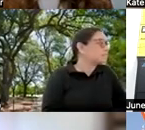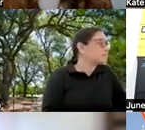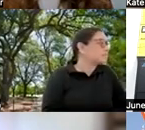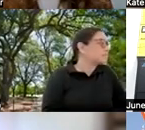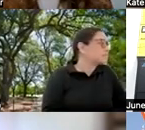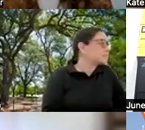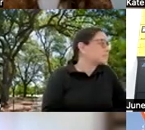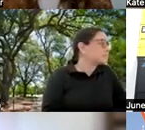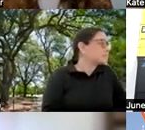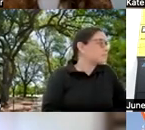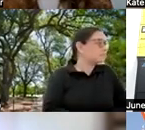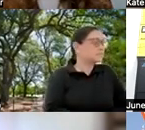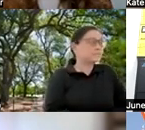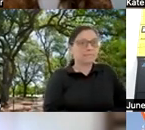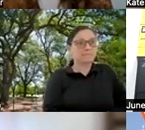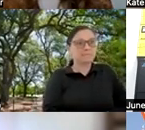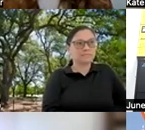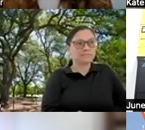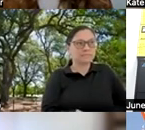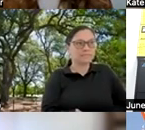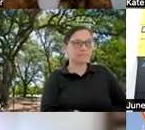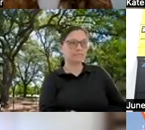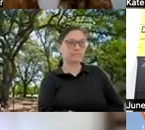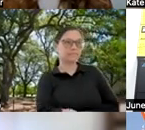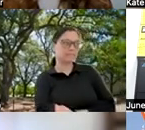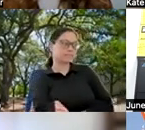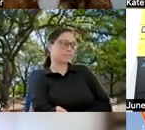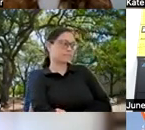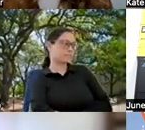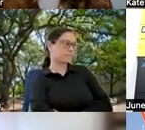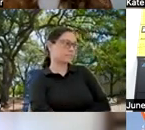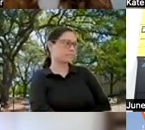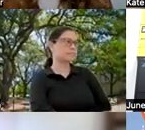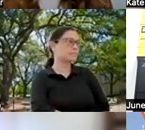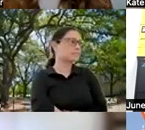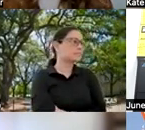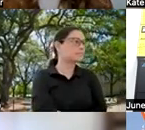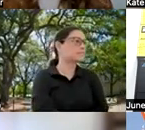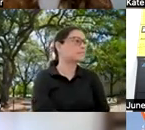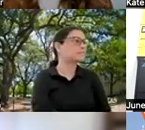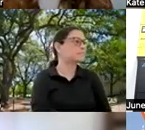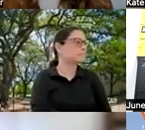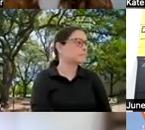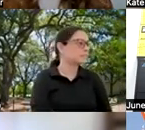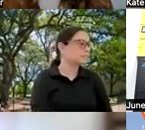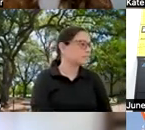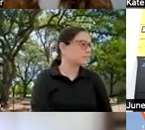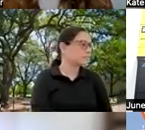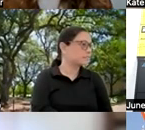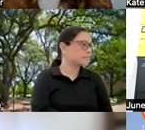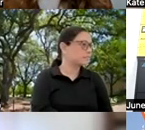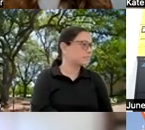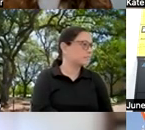Are you meaning the relationships between the family and the professionals that would be supporting the family? Is that the